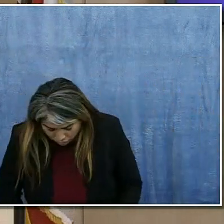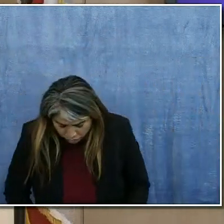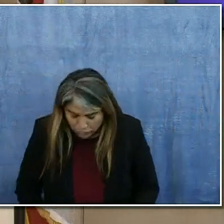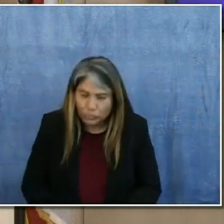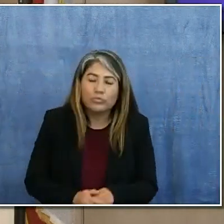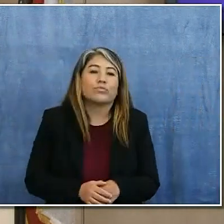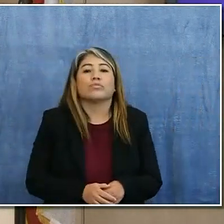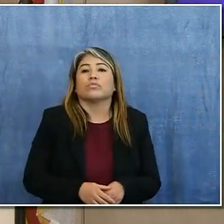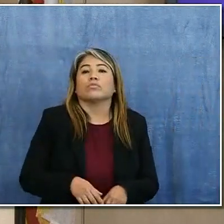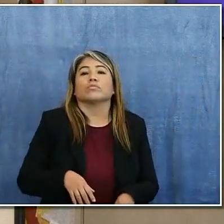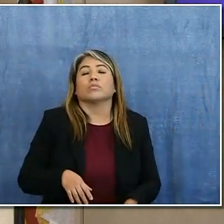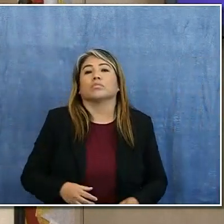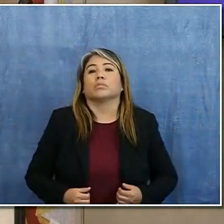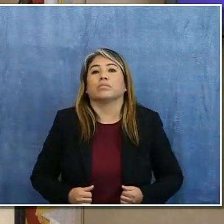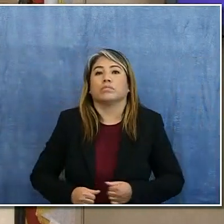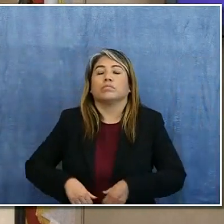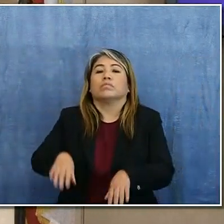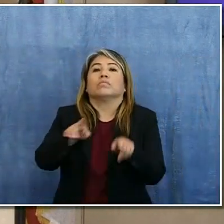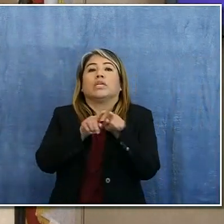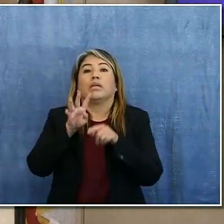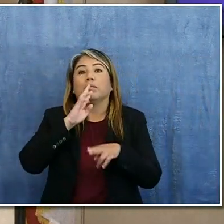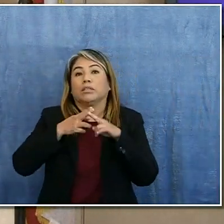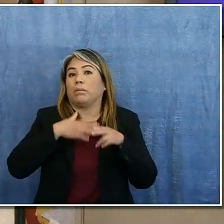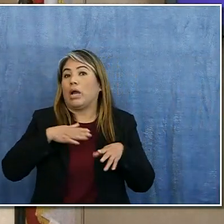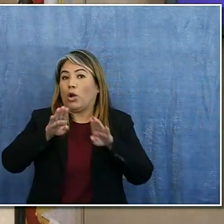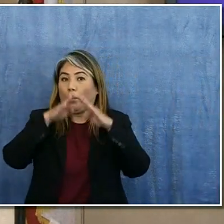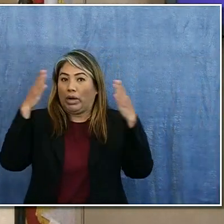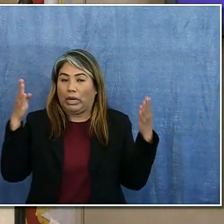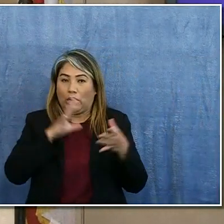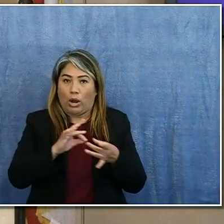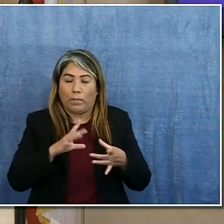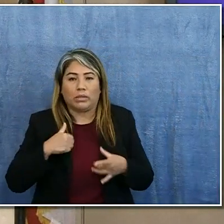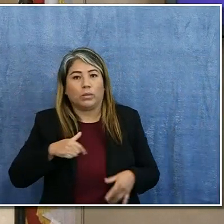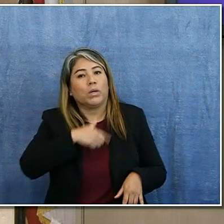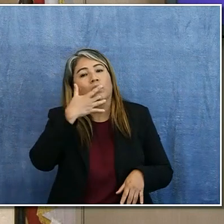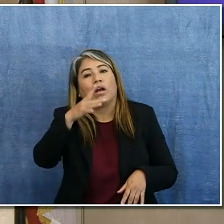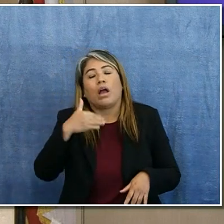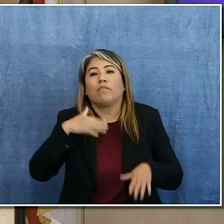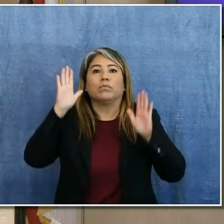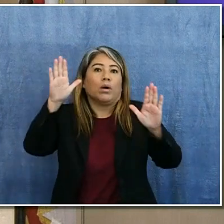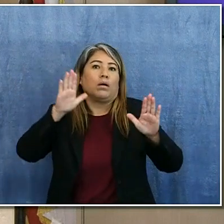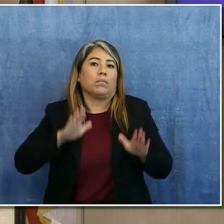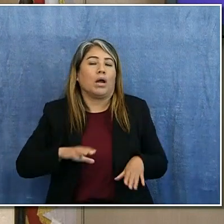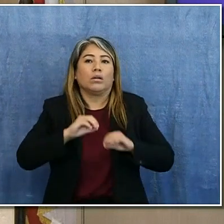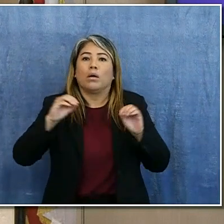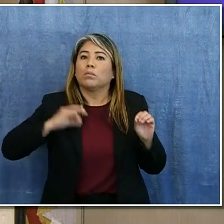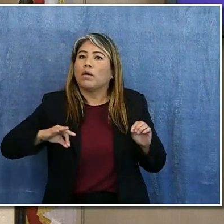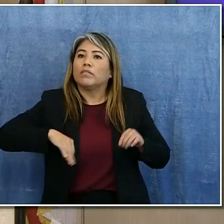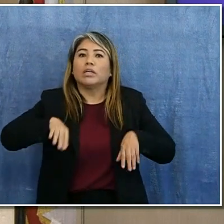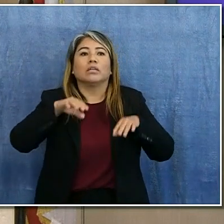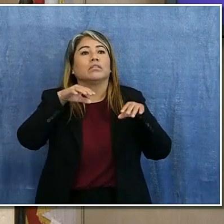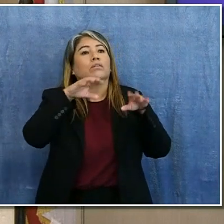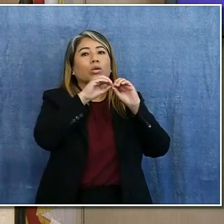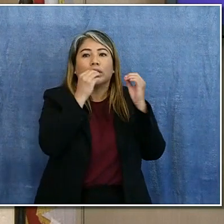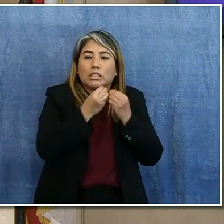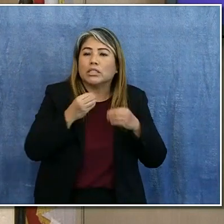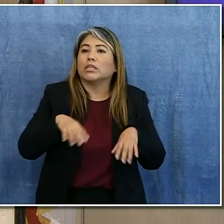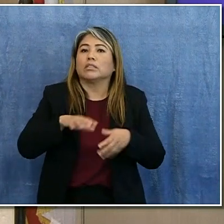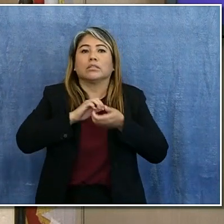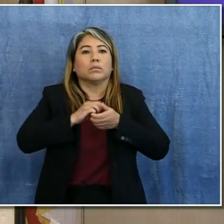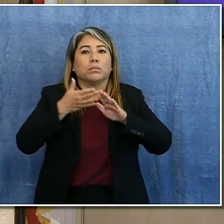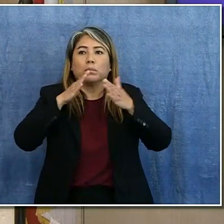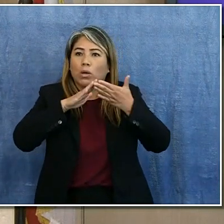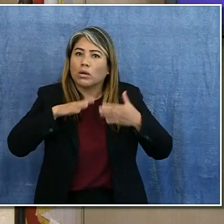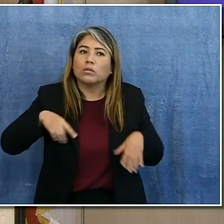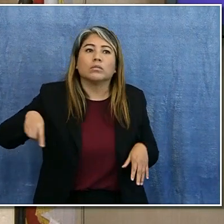As I mentioned in my opening comments, we're very fortunate to have some tremendous community partners, some nonprofit agencies that have been working